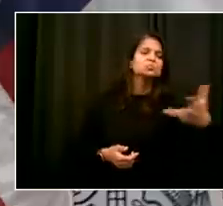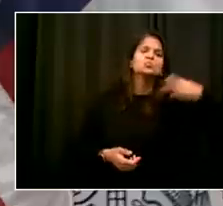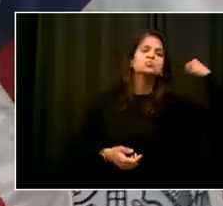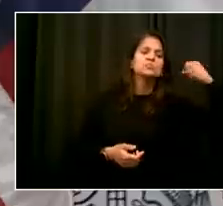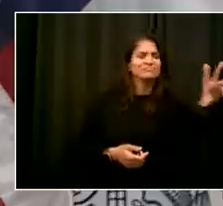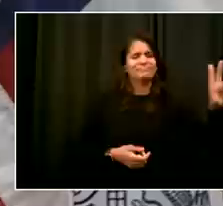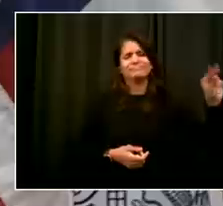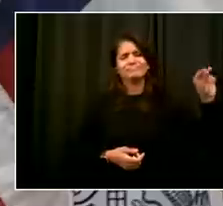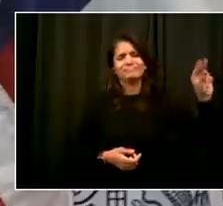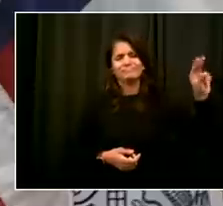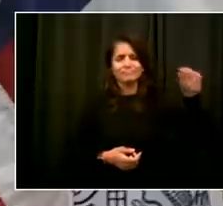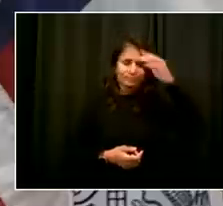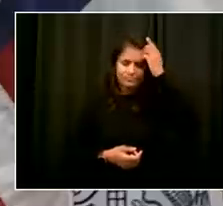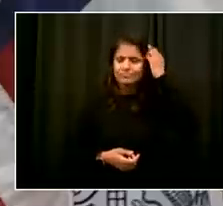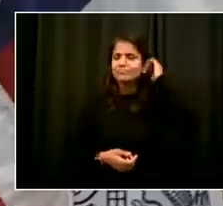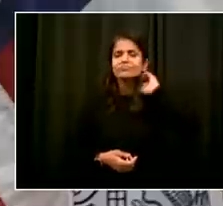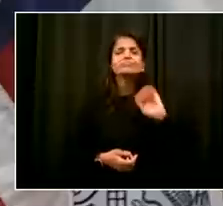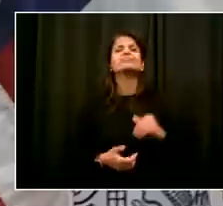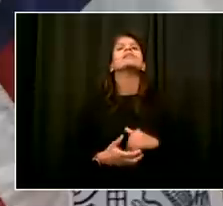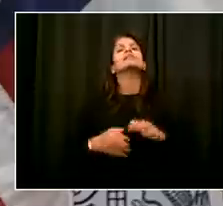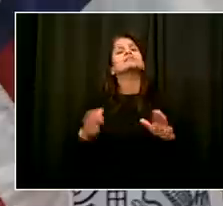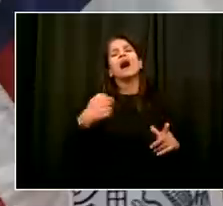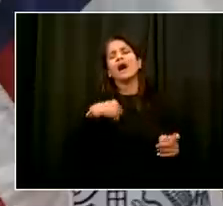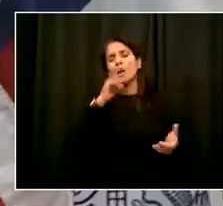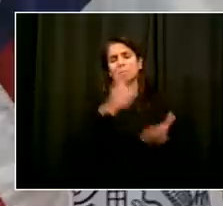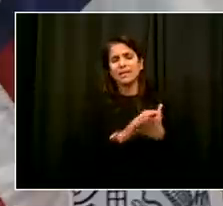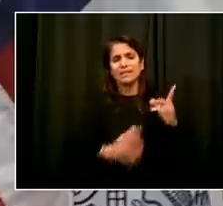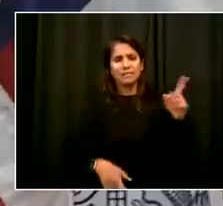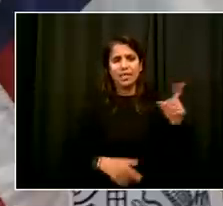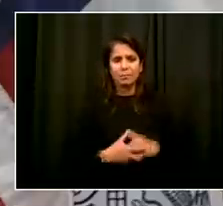crisis. I just don't believe it. I think people are bluntly